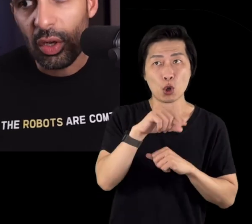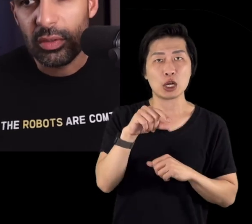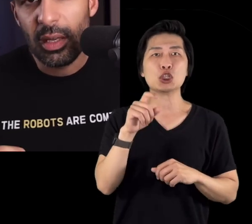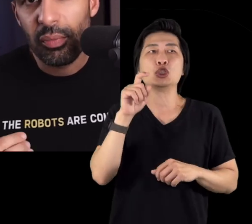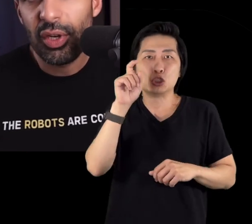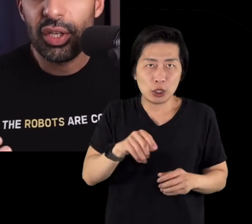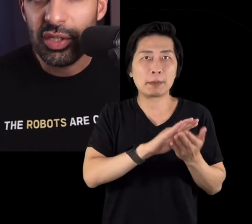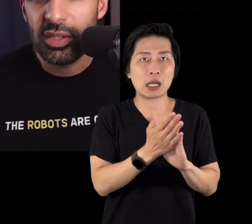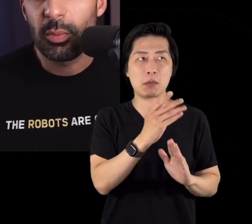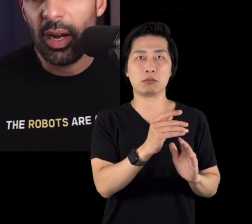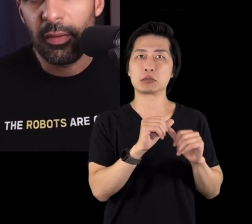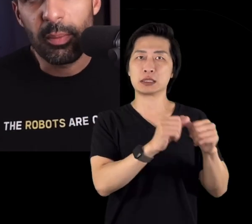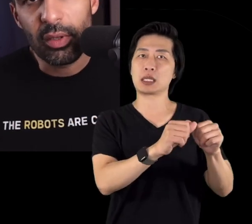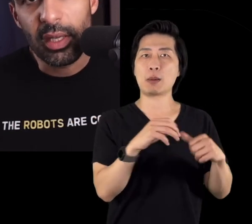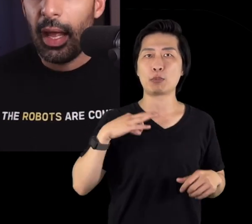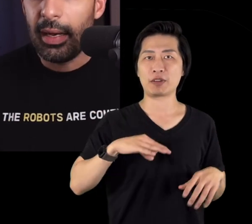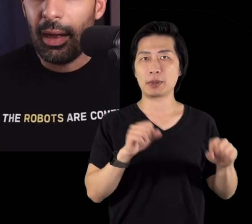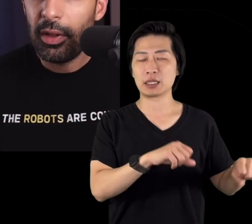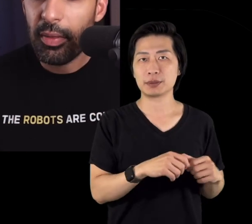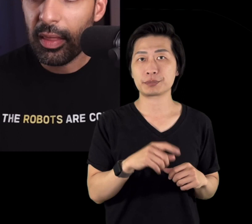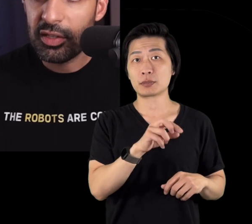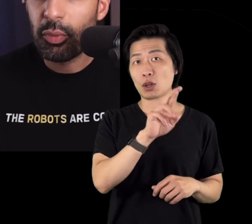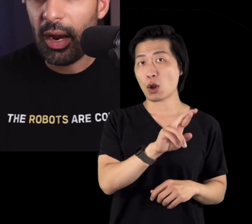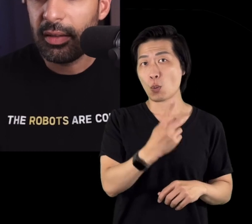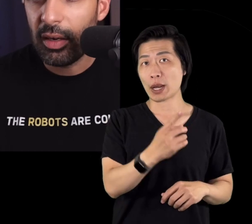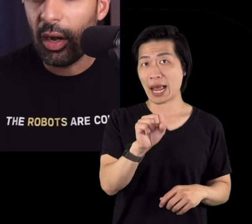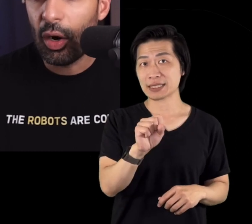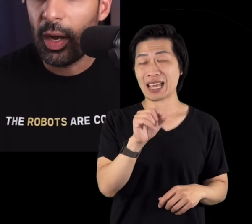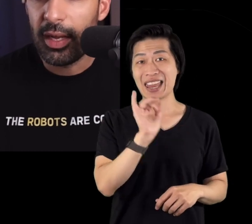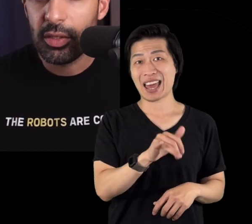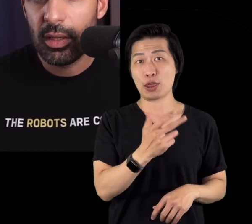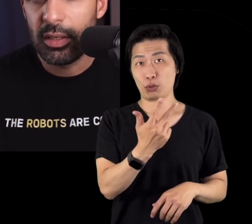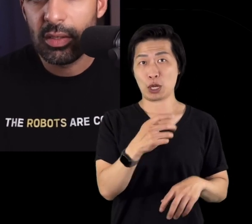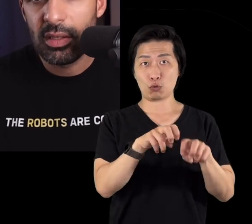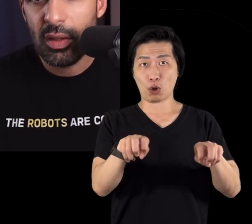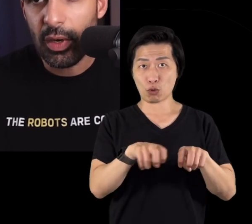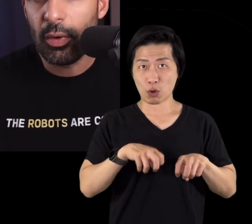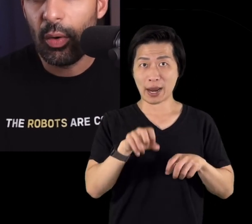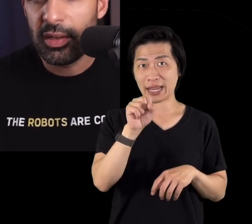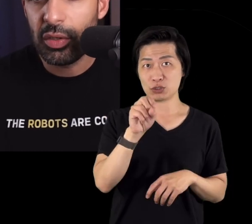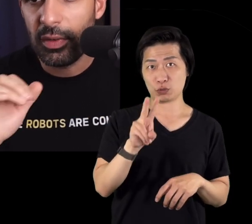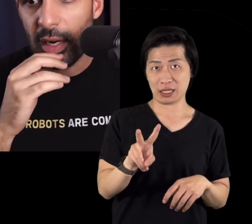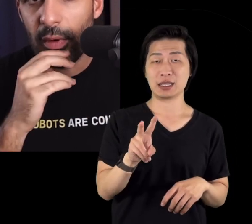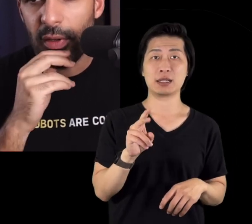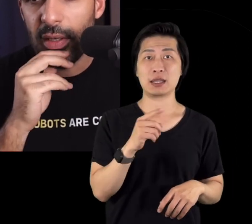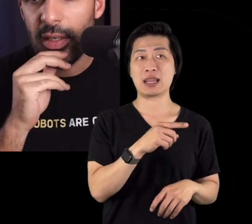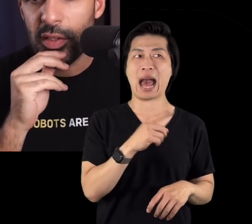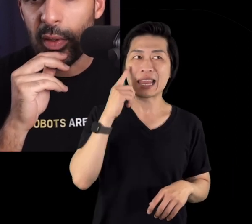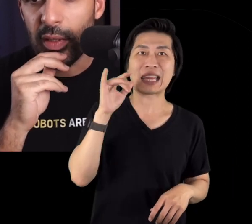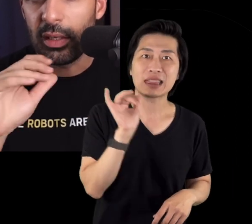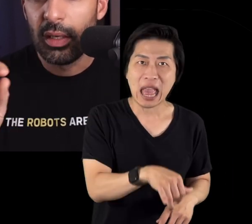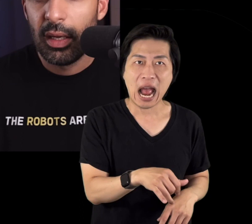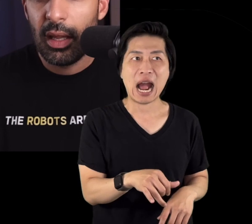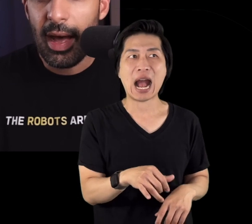should result in pretty consistent profitability. And I really think this product here, the R1S, this 3-row SUV that Rivian